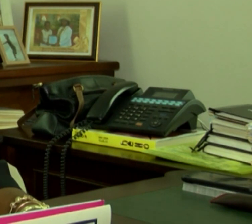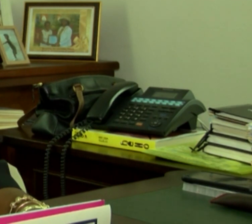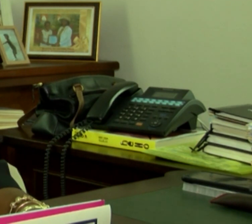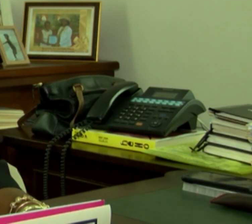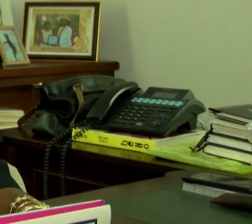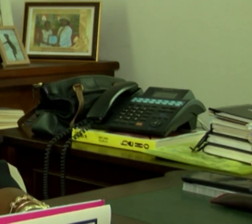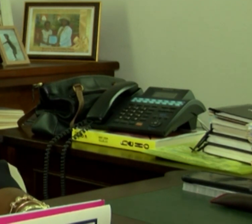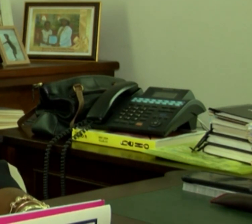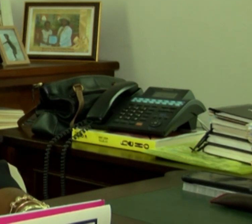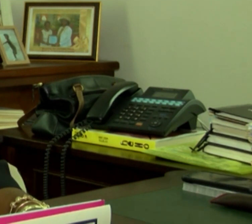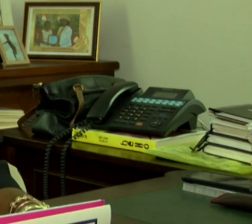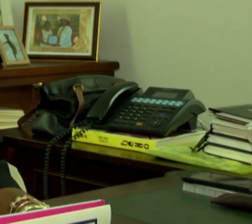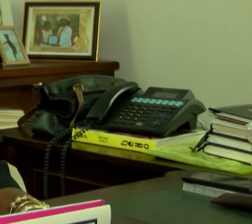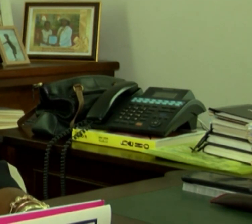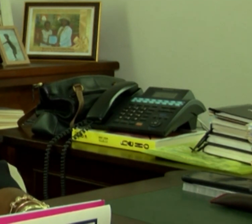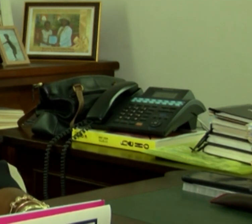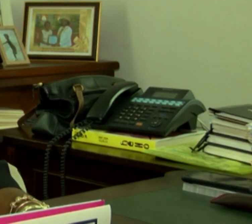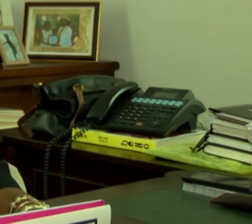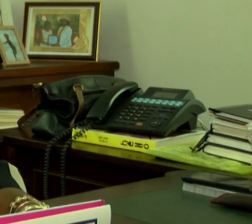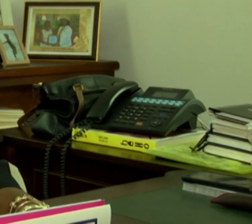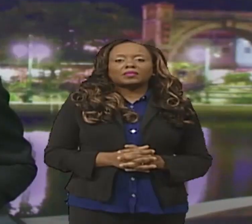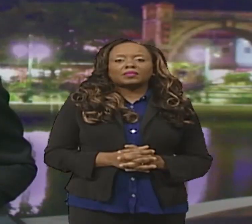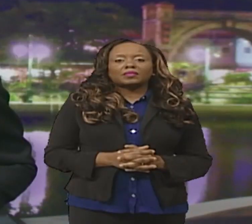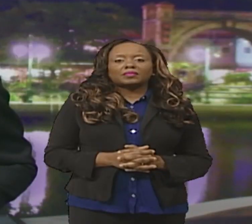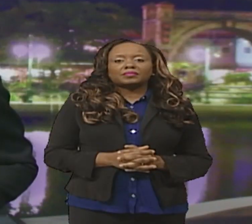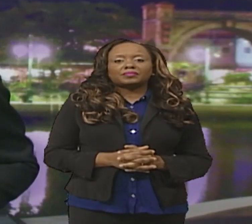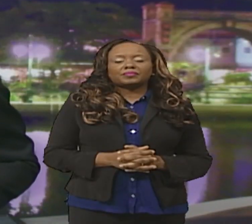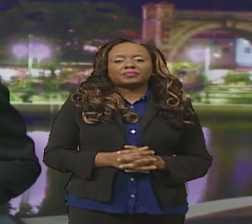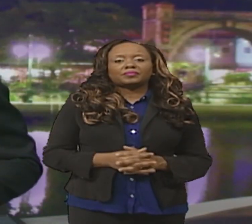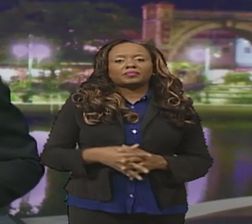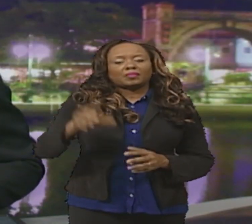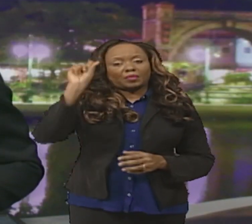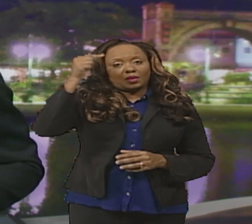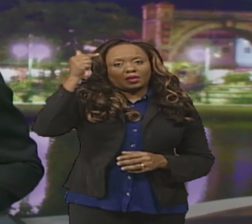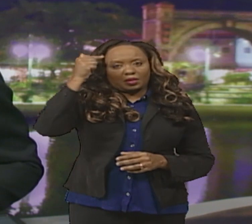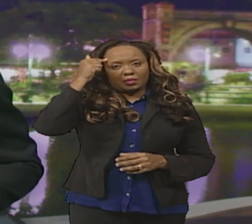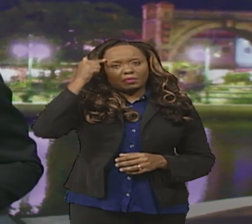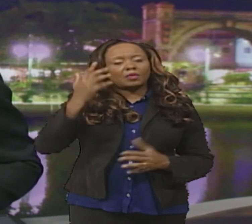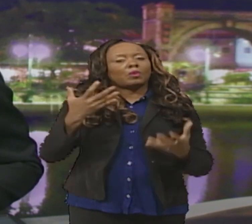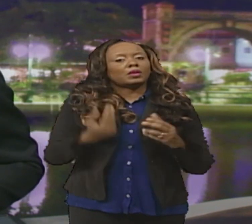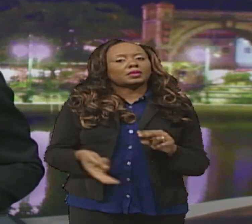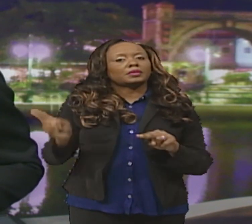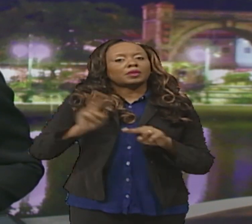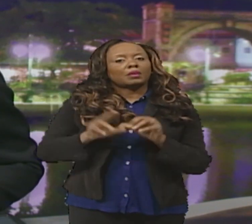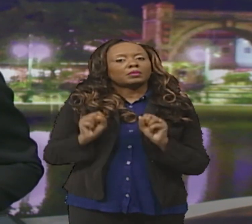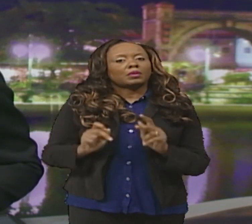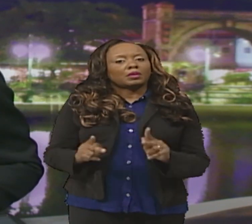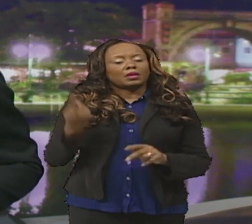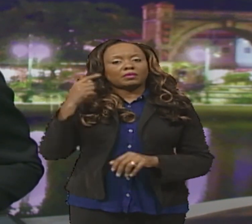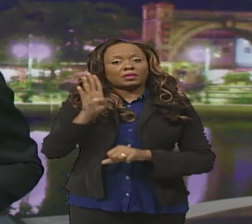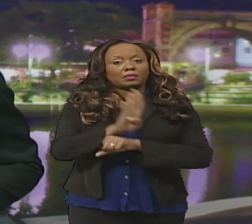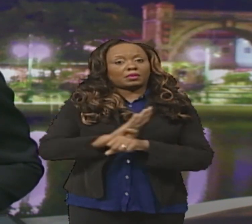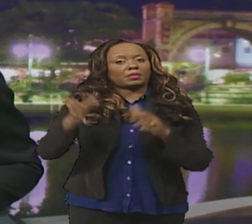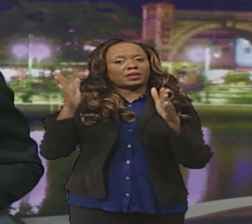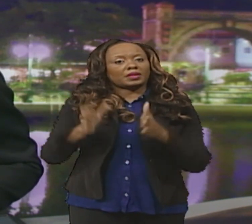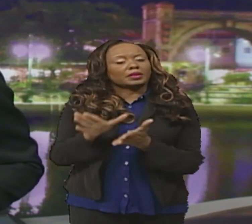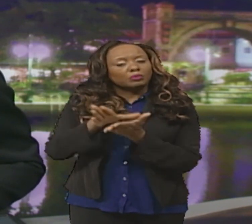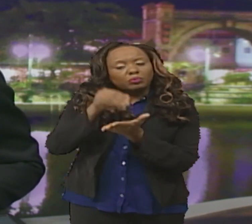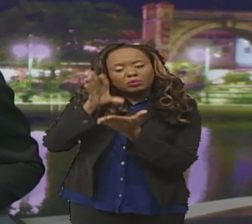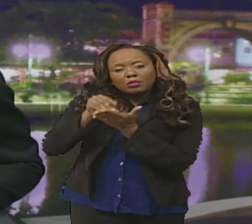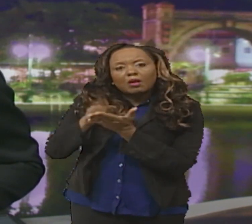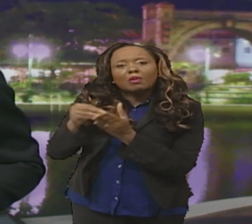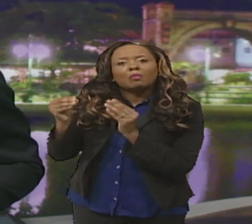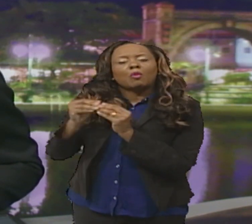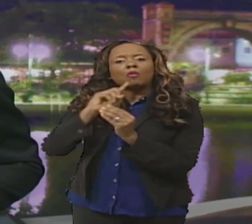somewhere we're going to have to break this cycle. In other news now, government is increasing the opportunities for Barbadians